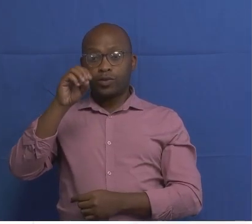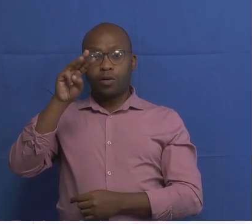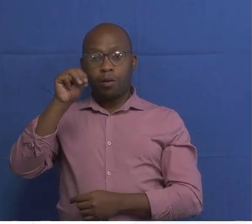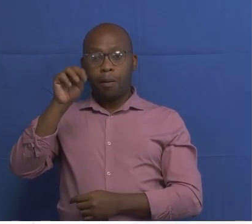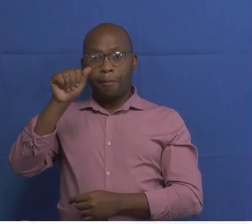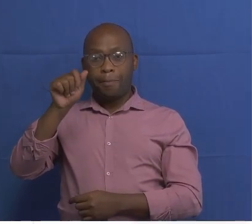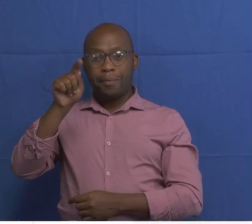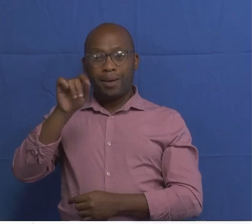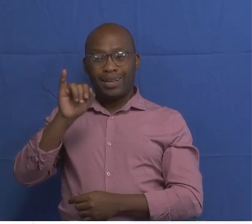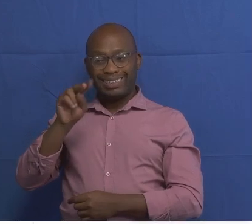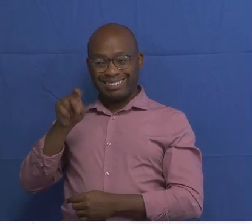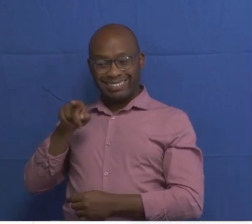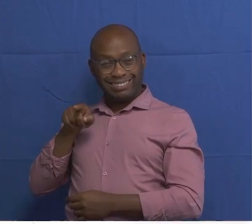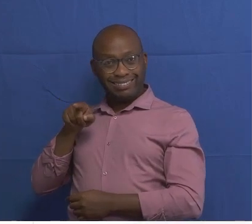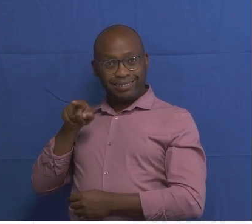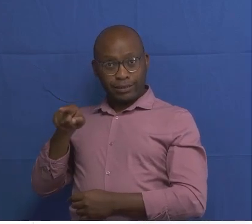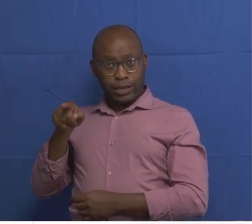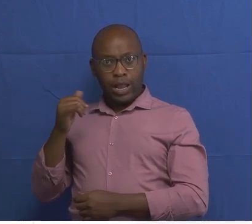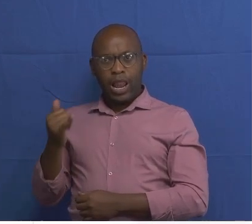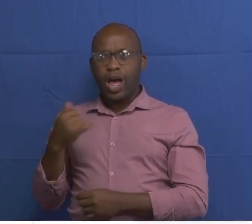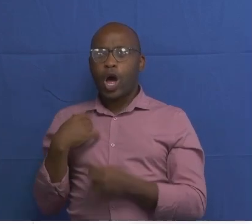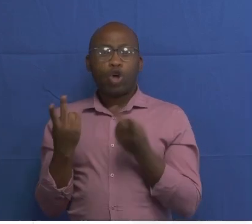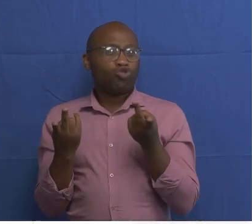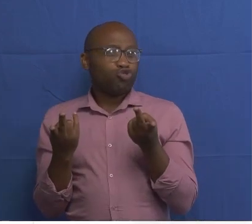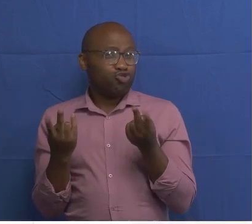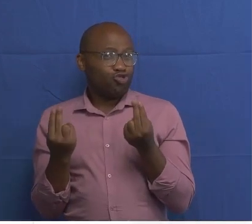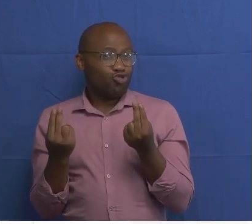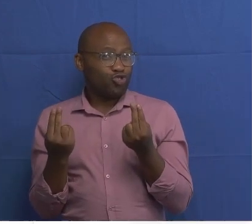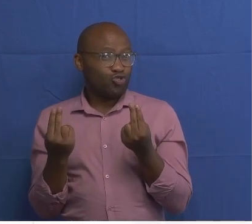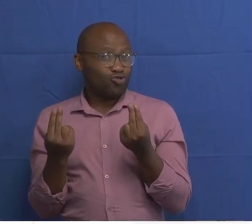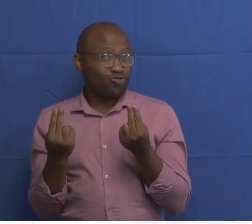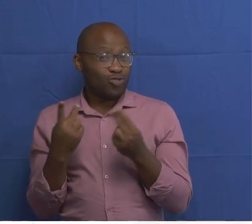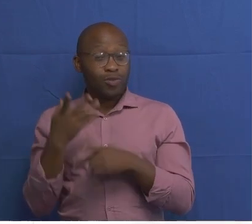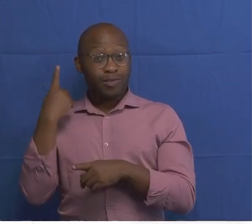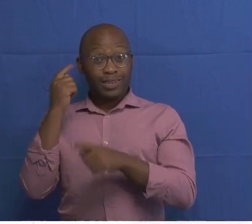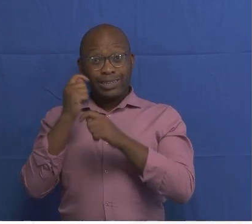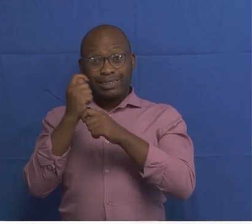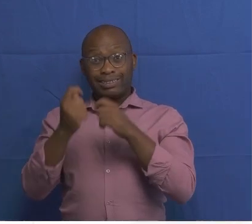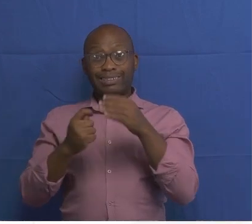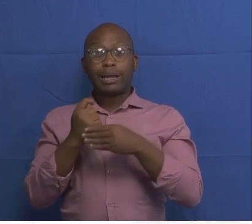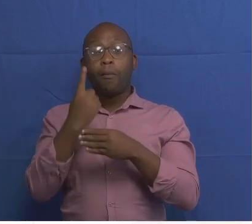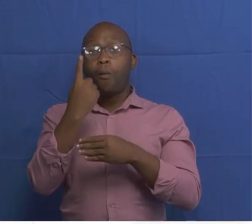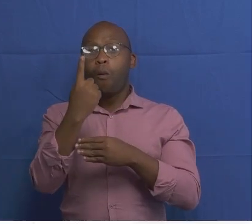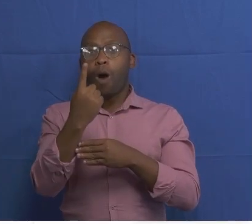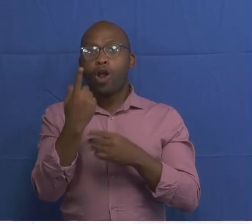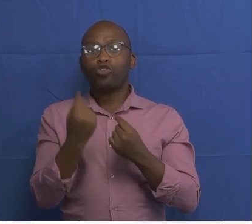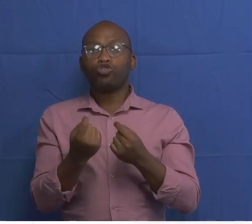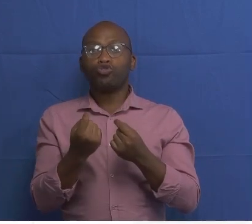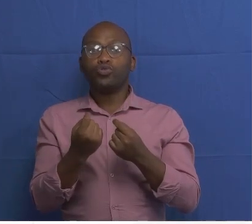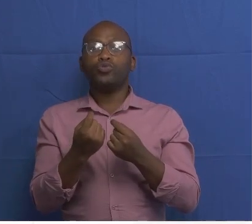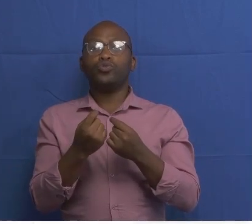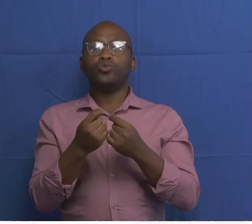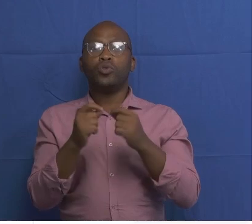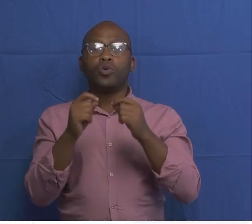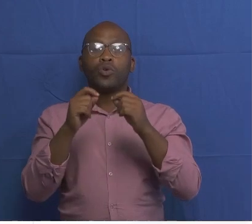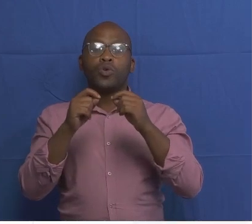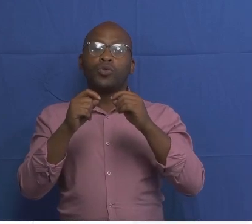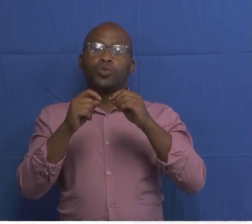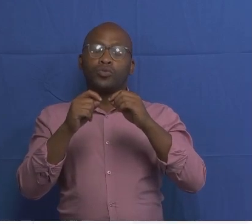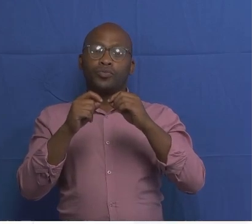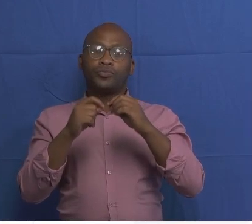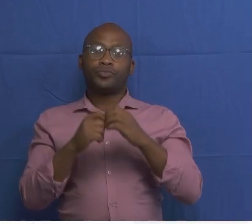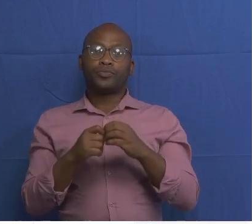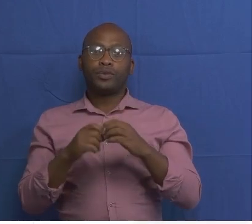when you were doing meiosis and DNA in term 1. Now, chromatin is defined as a network